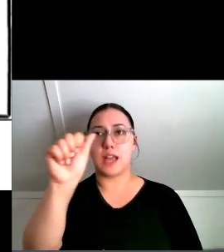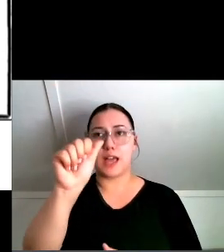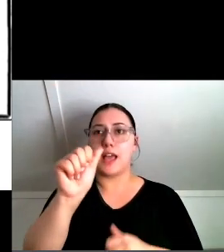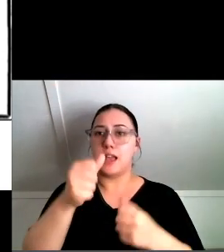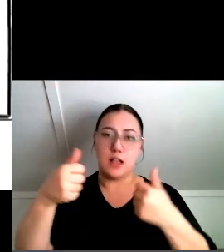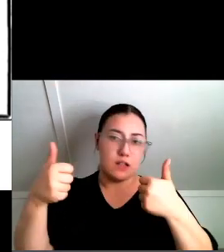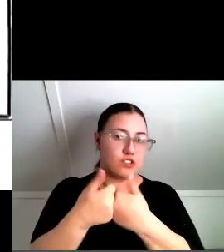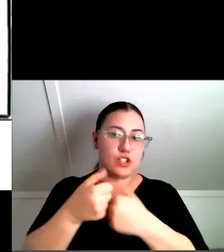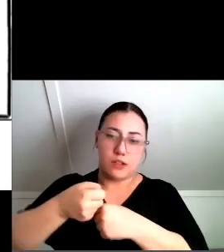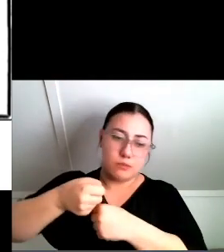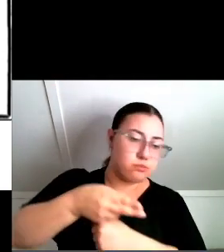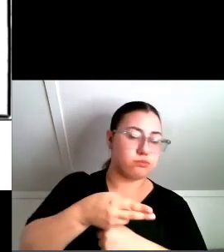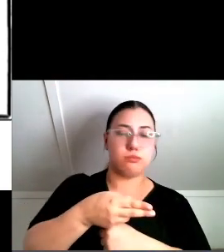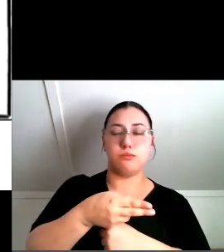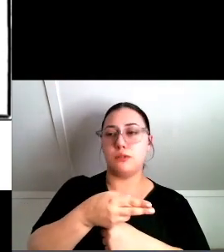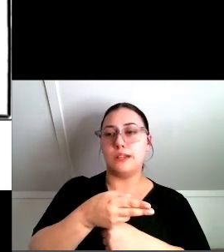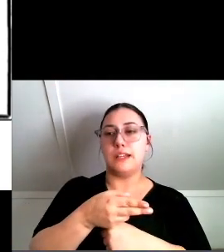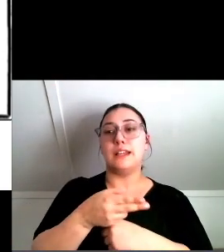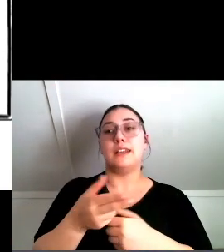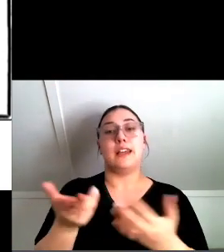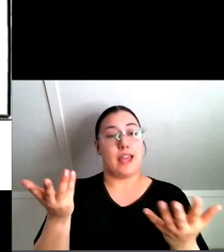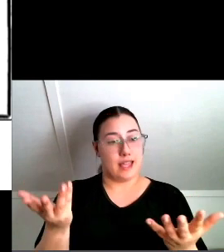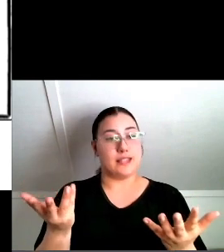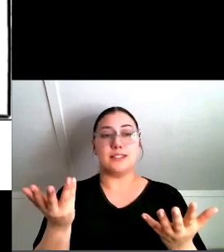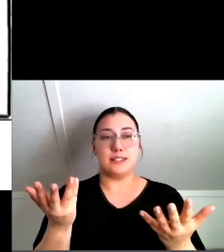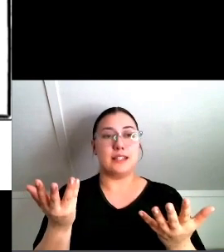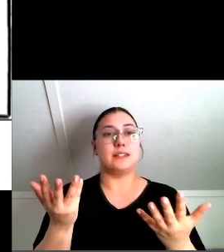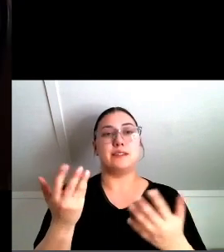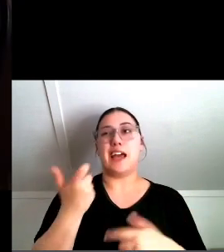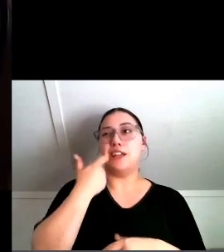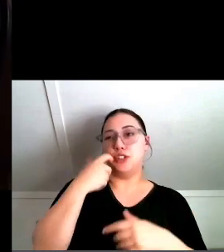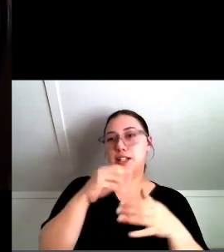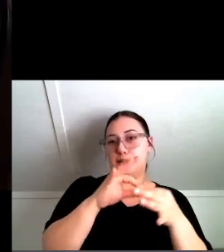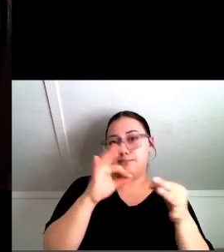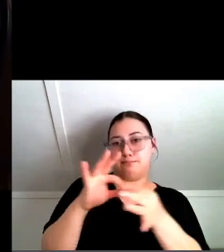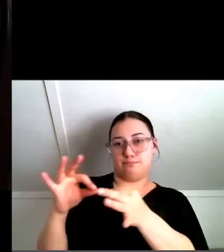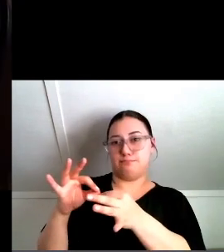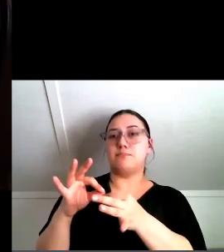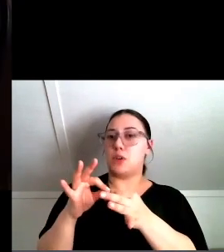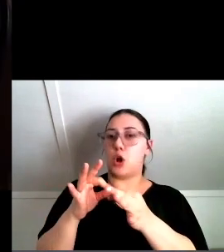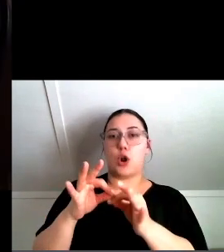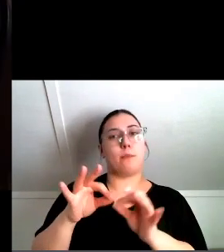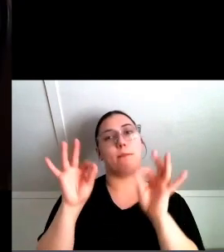in 1922 are prime examples of that. So